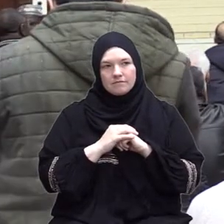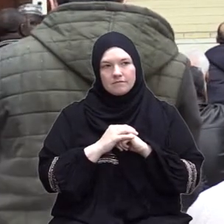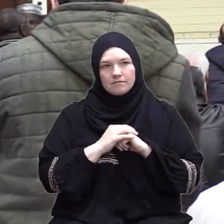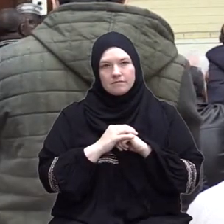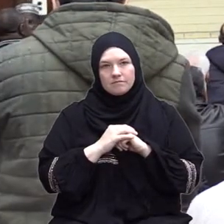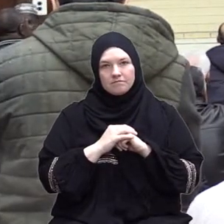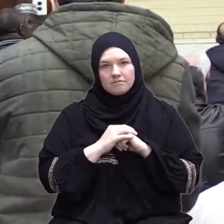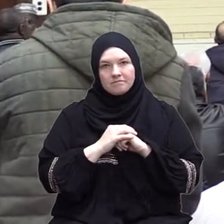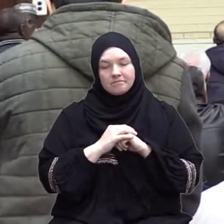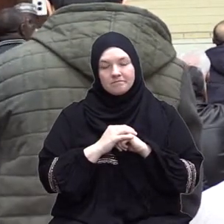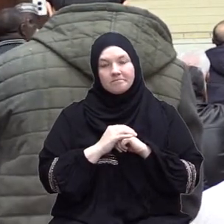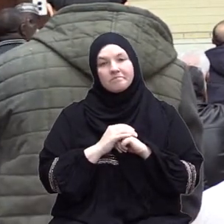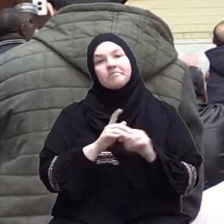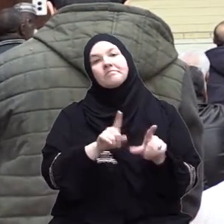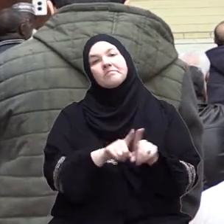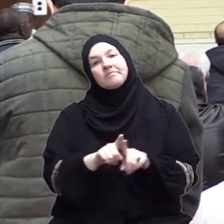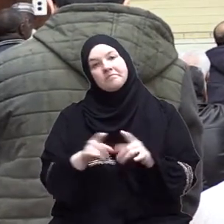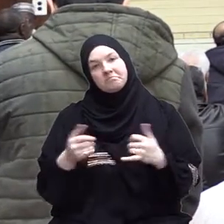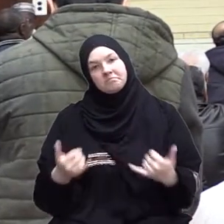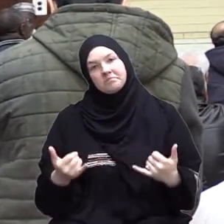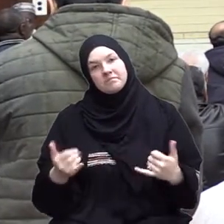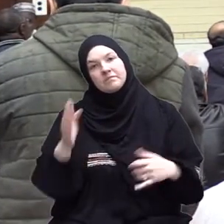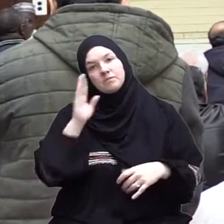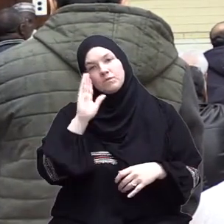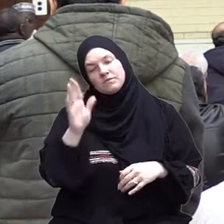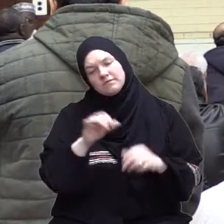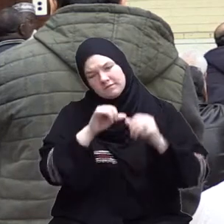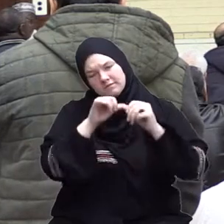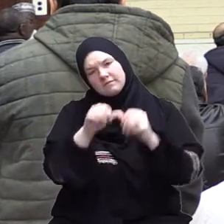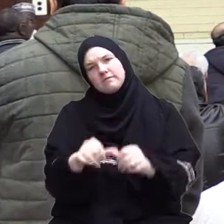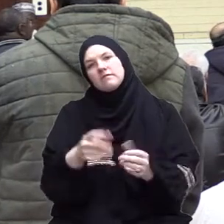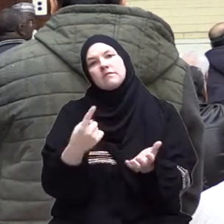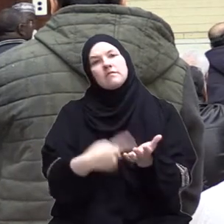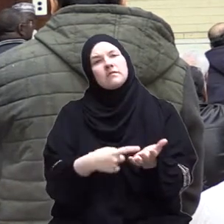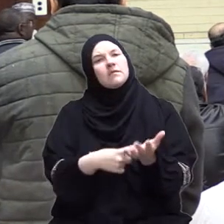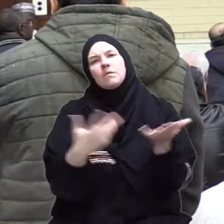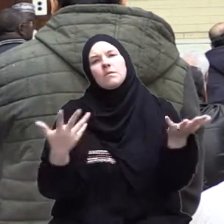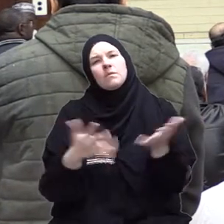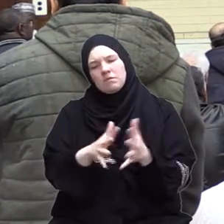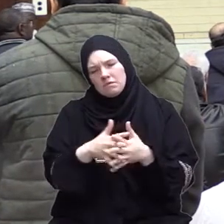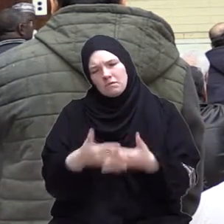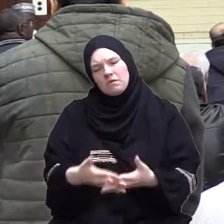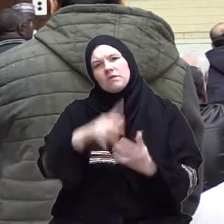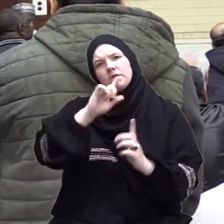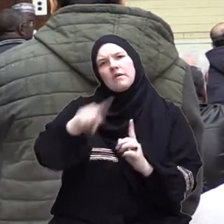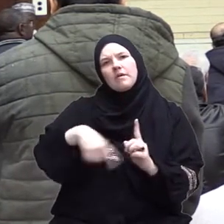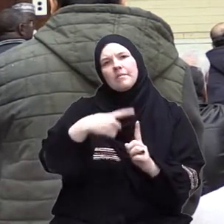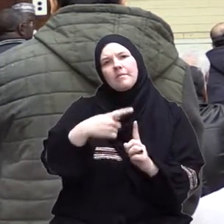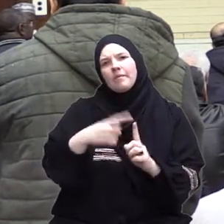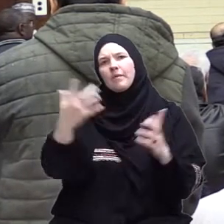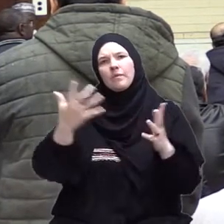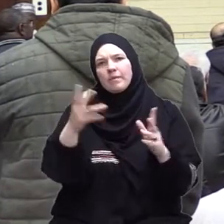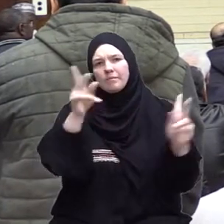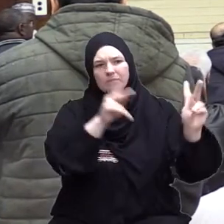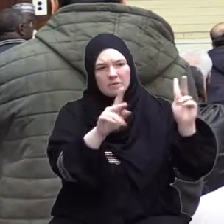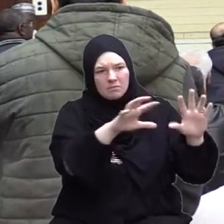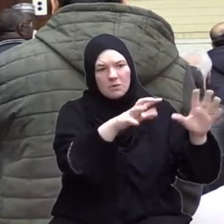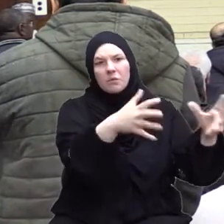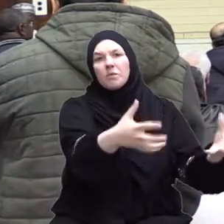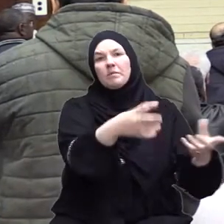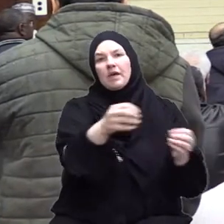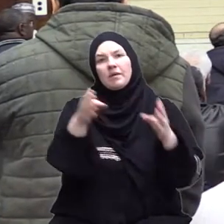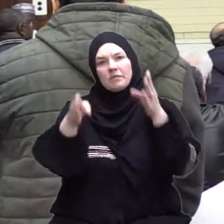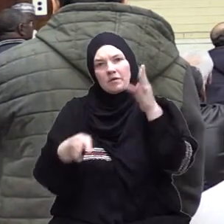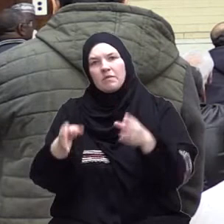and this time we are going to continue to cover what the Quran says about people and what the Quran says